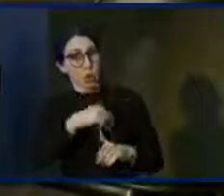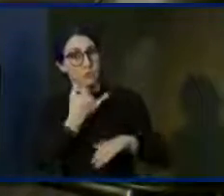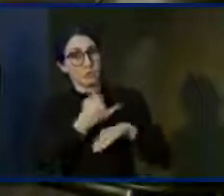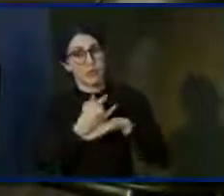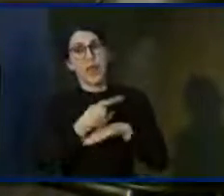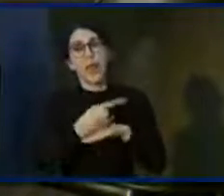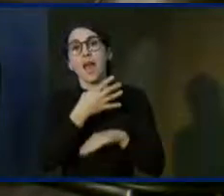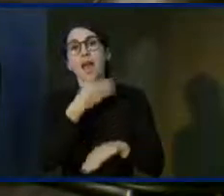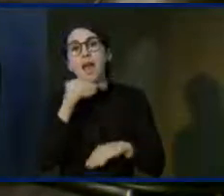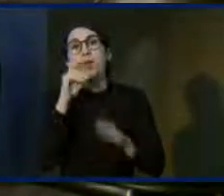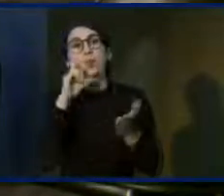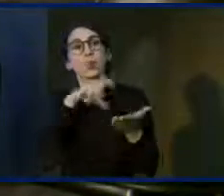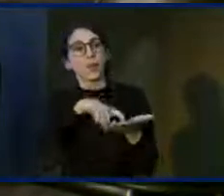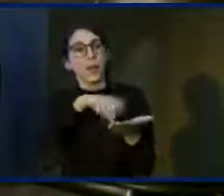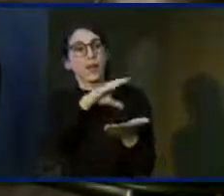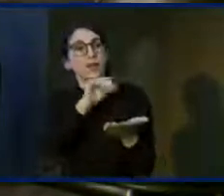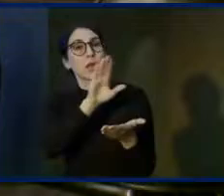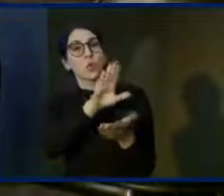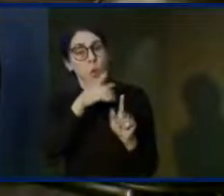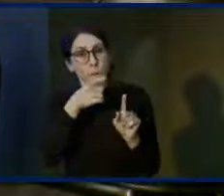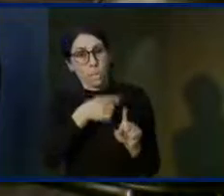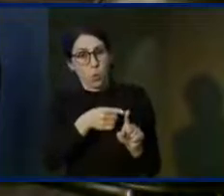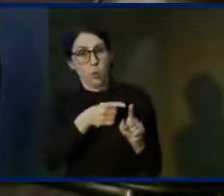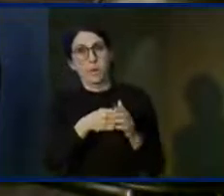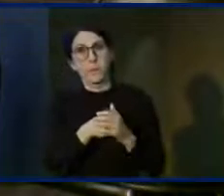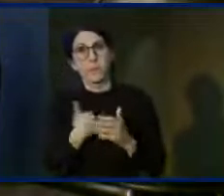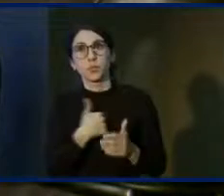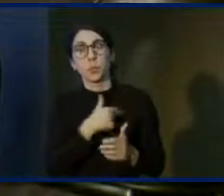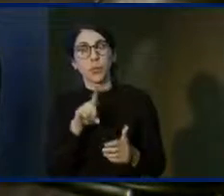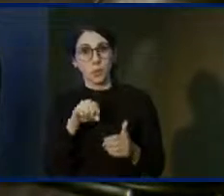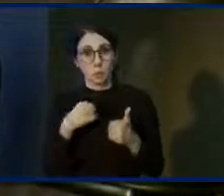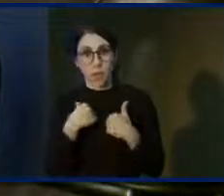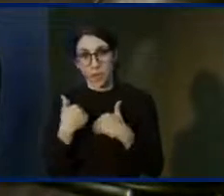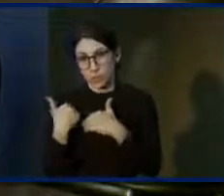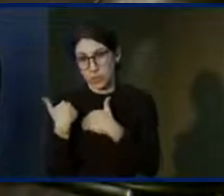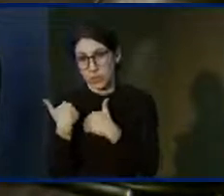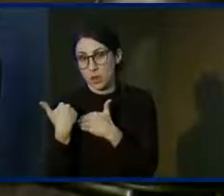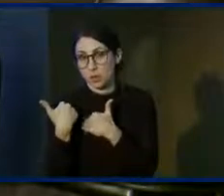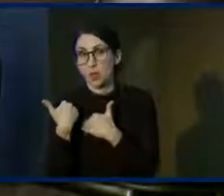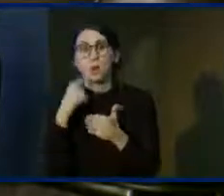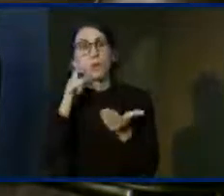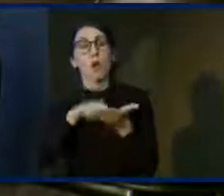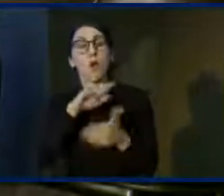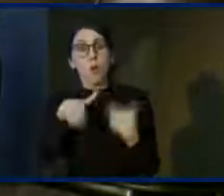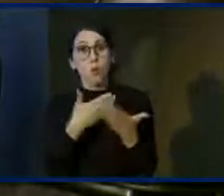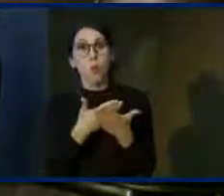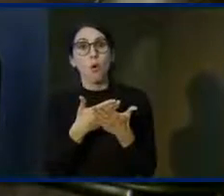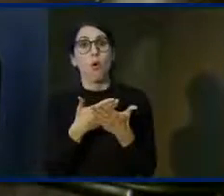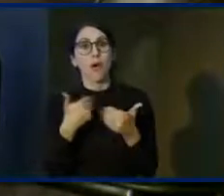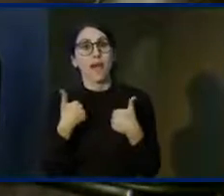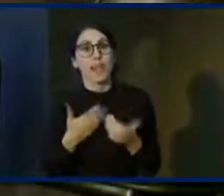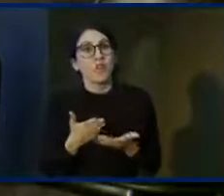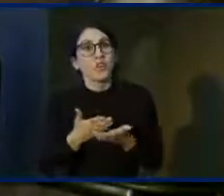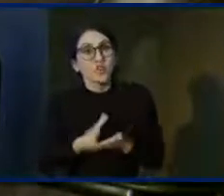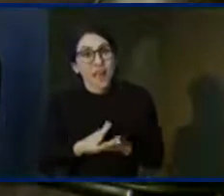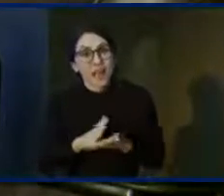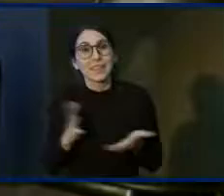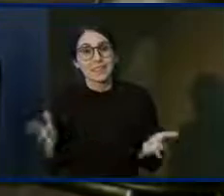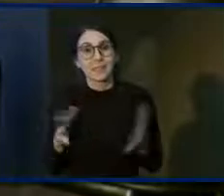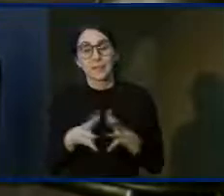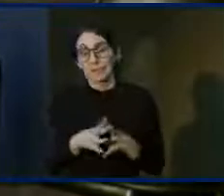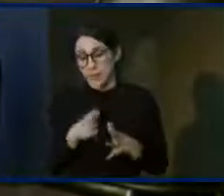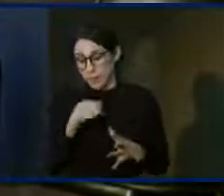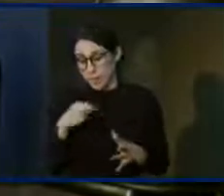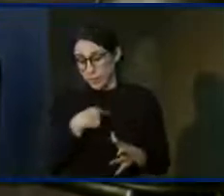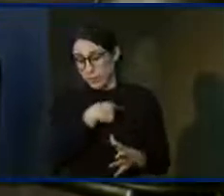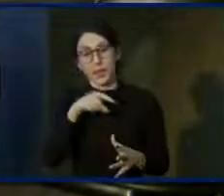recognizing and making the point that we have a responsibility to recognize that everybody has a right in this game, and that we